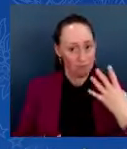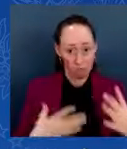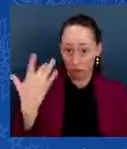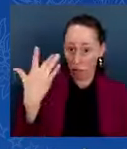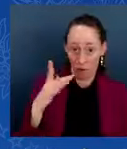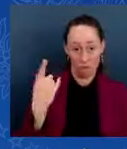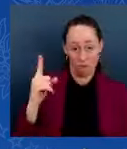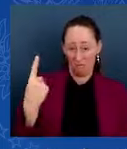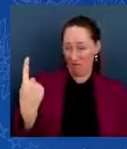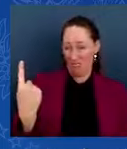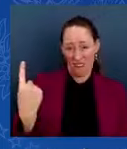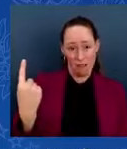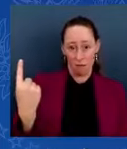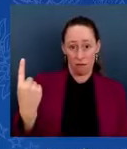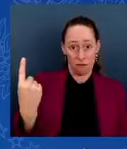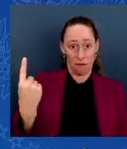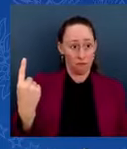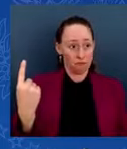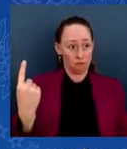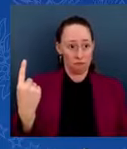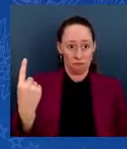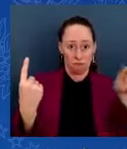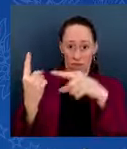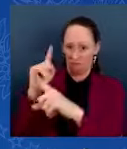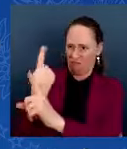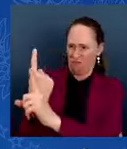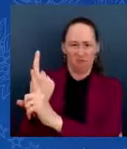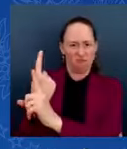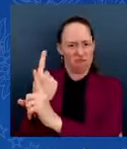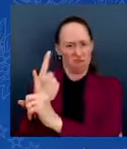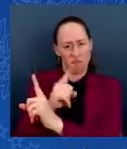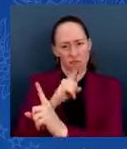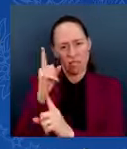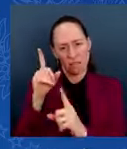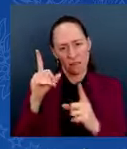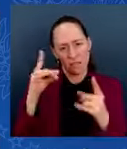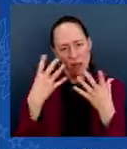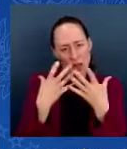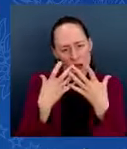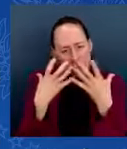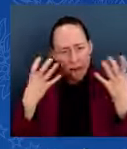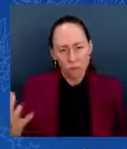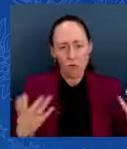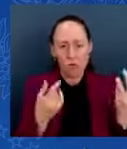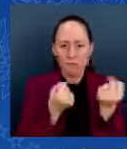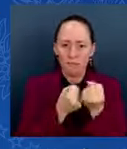many issues, including to expand access to affordable health care than Joe Biden.